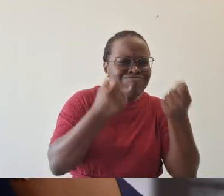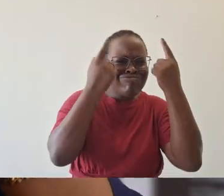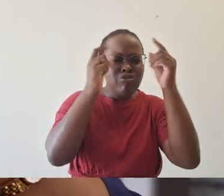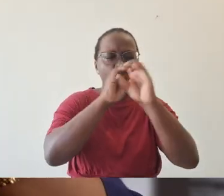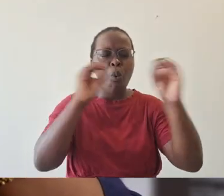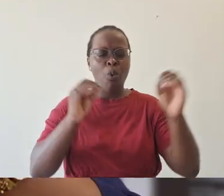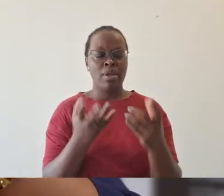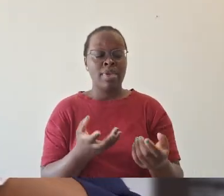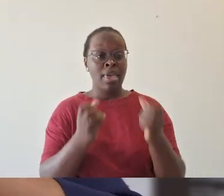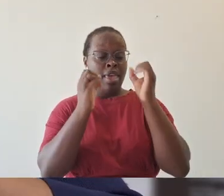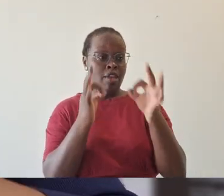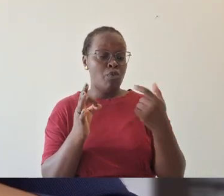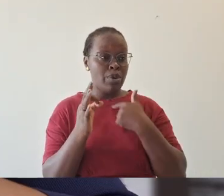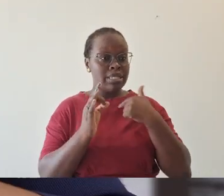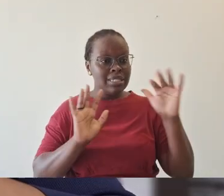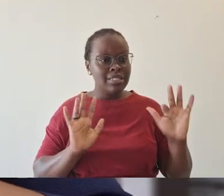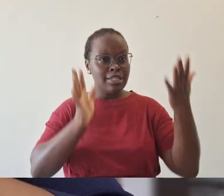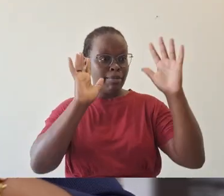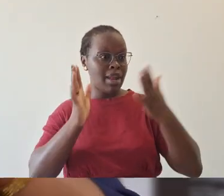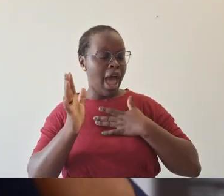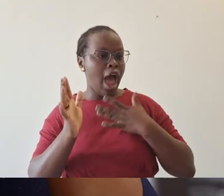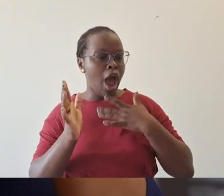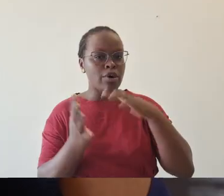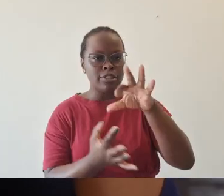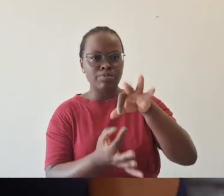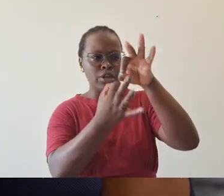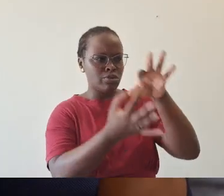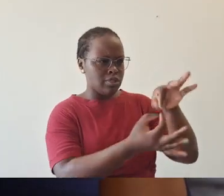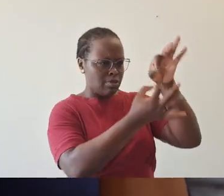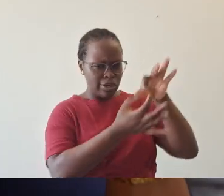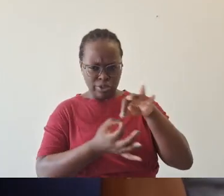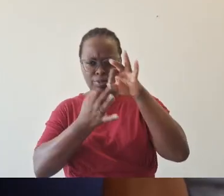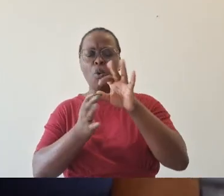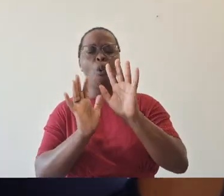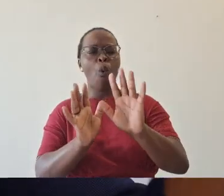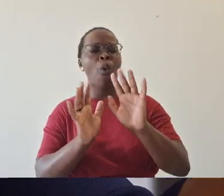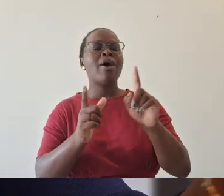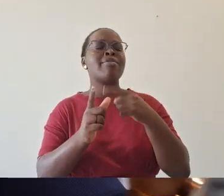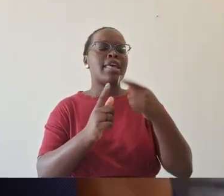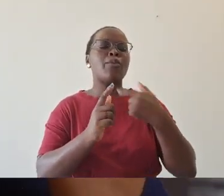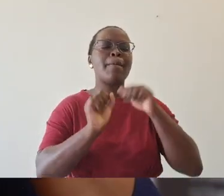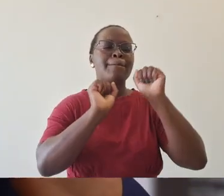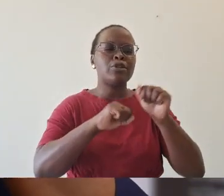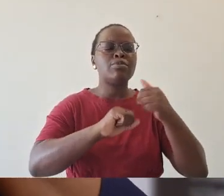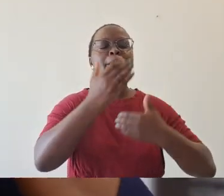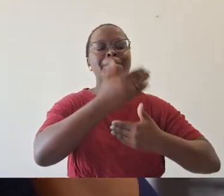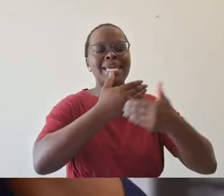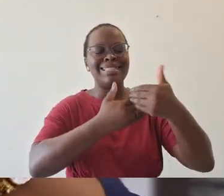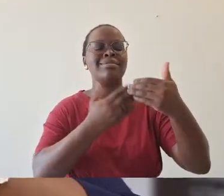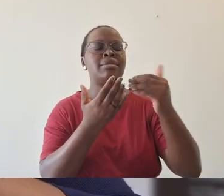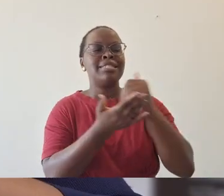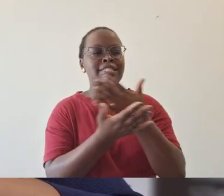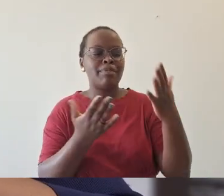cohesively, understanding and appreciating our uniqueness, but understanding that it's in the amplifying of our uniqueness that we all come together and build